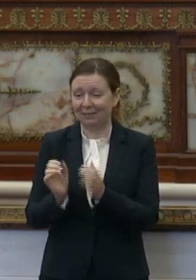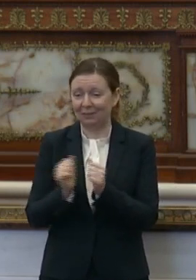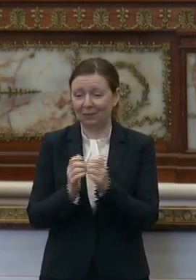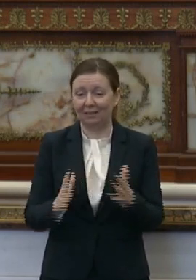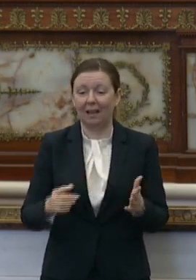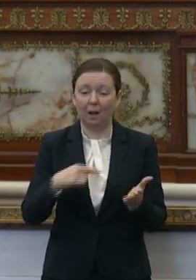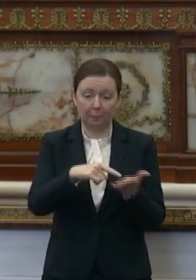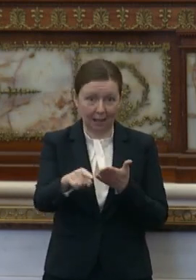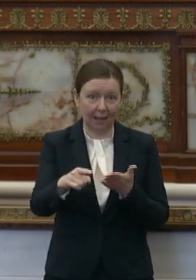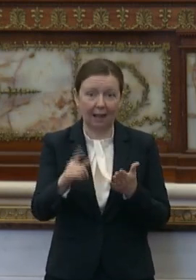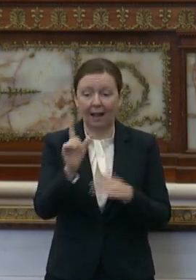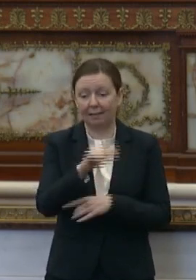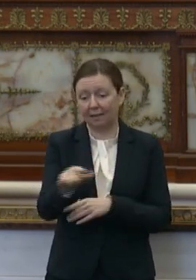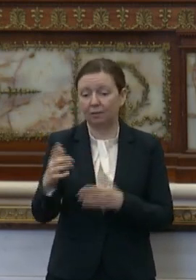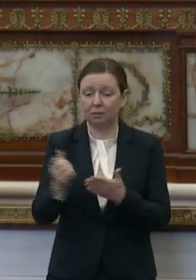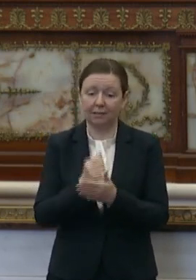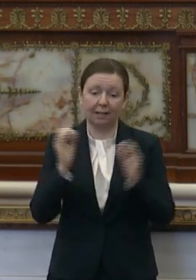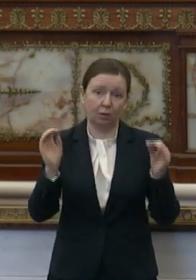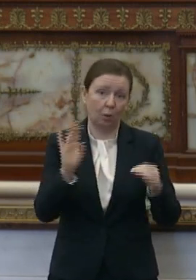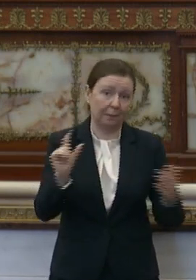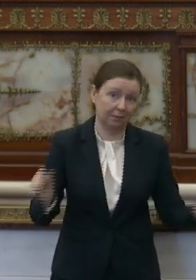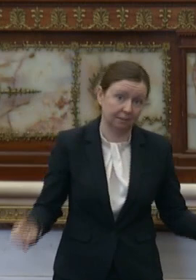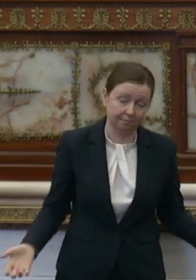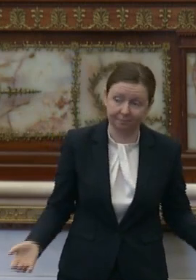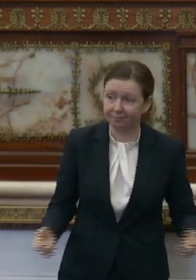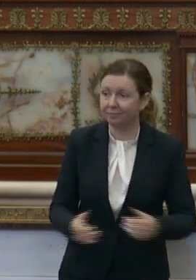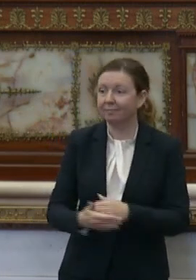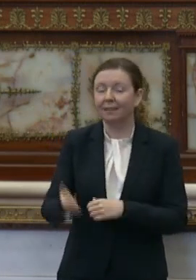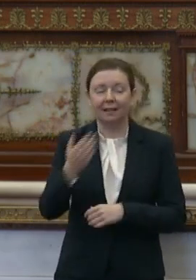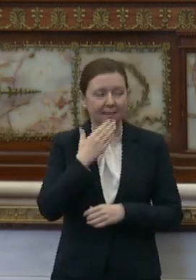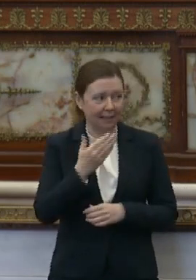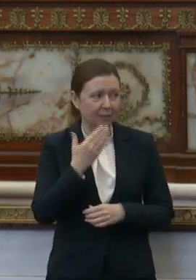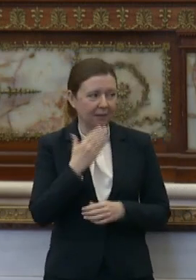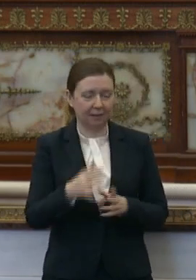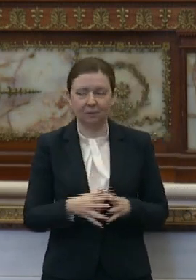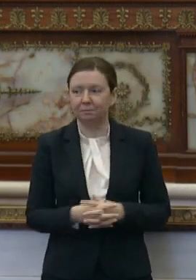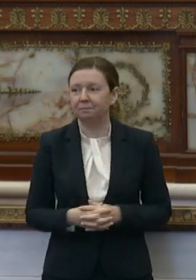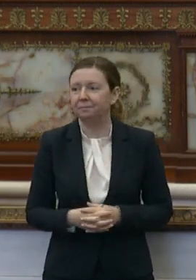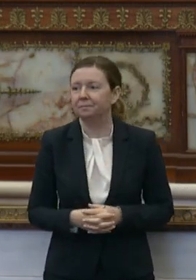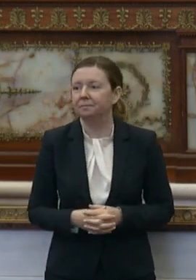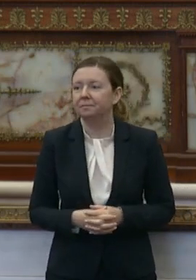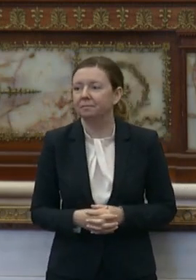able to pay and landlords getting their bills. Thank you.